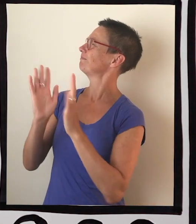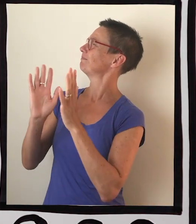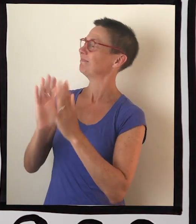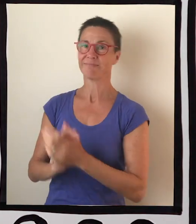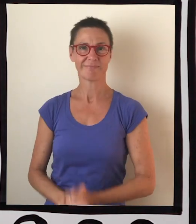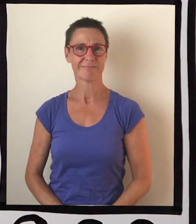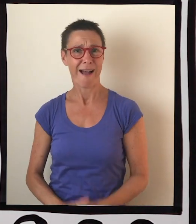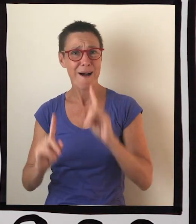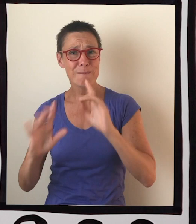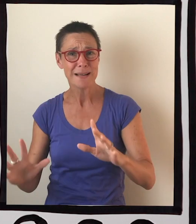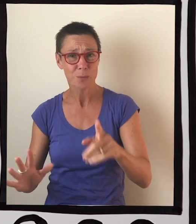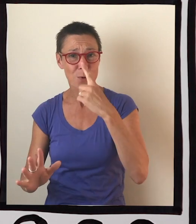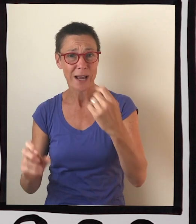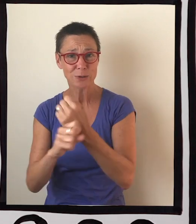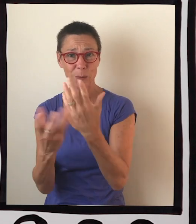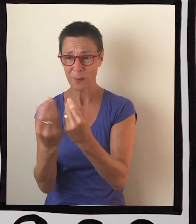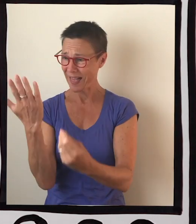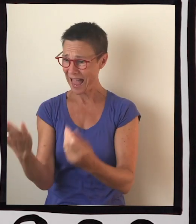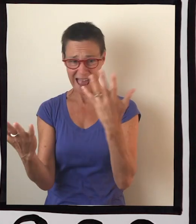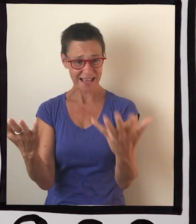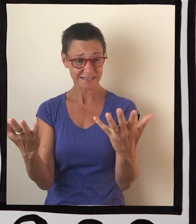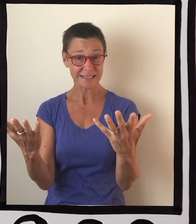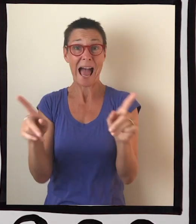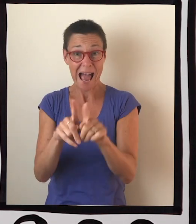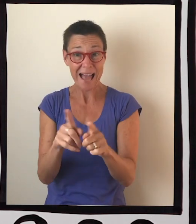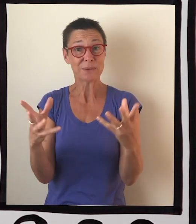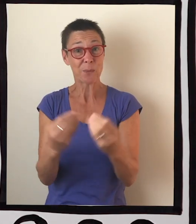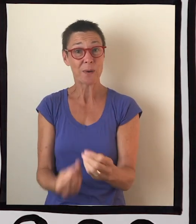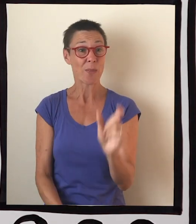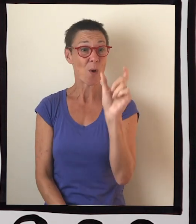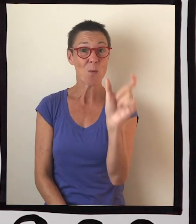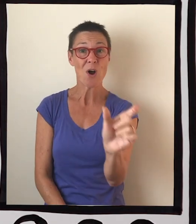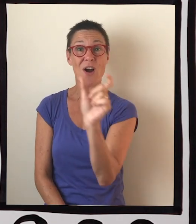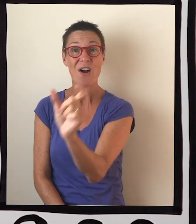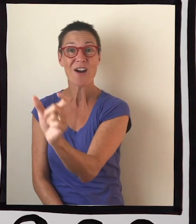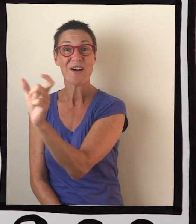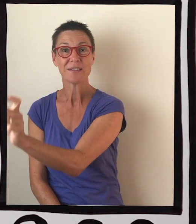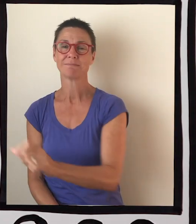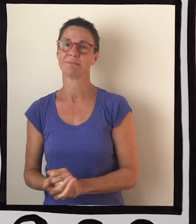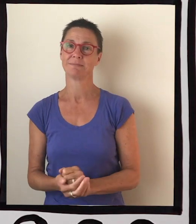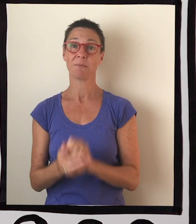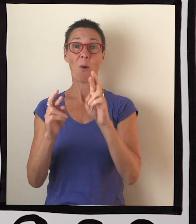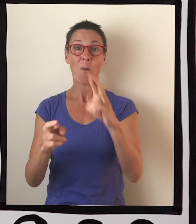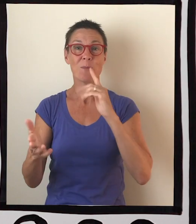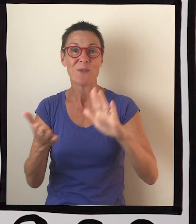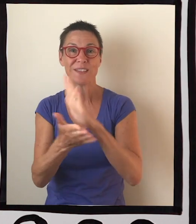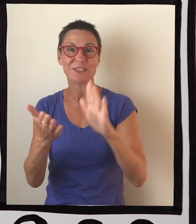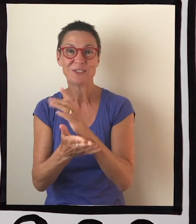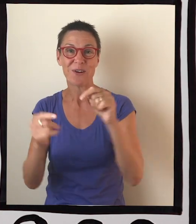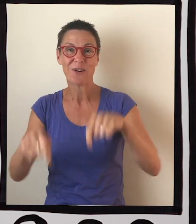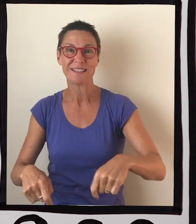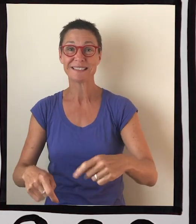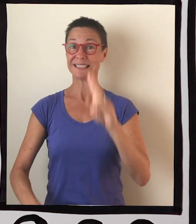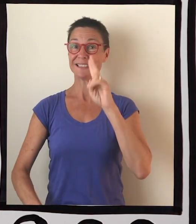it's amazing what you can do with your hands and it's amazing what you can do with words we hope you've enjoyed the broom